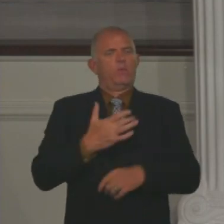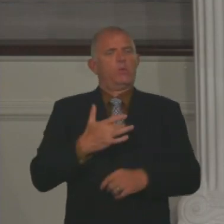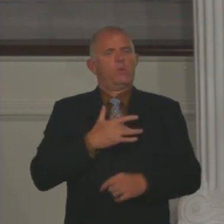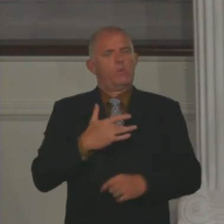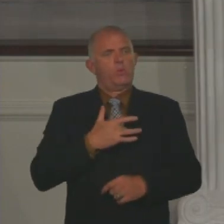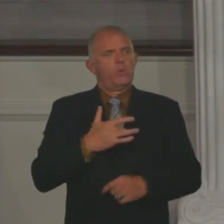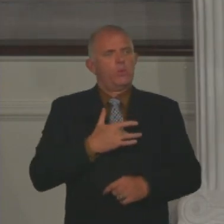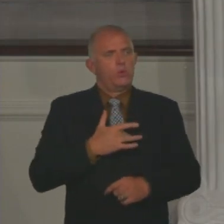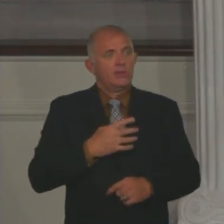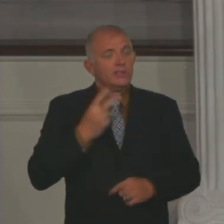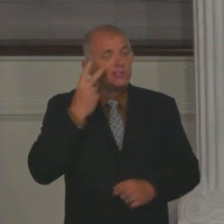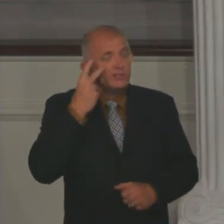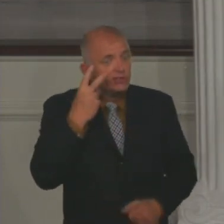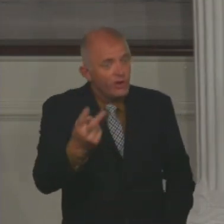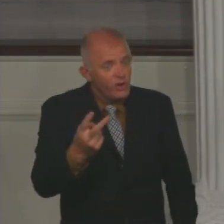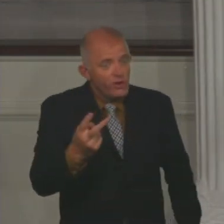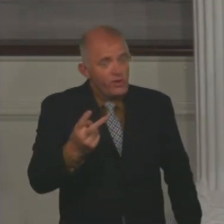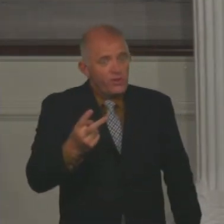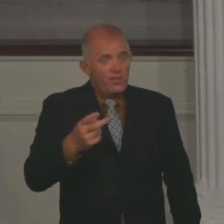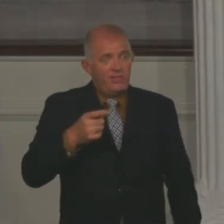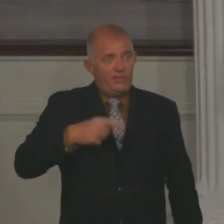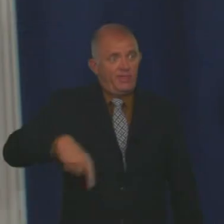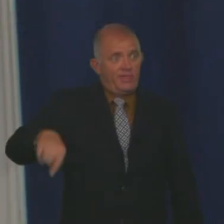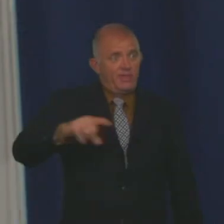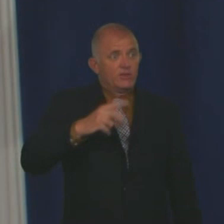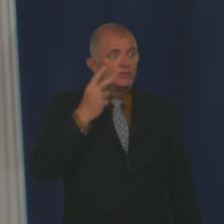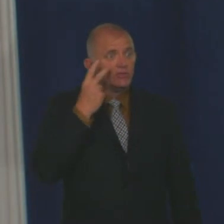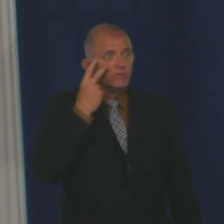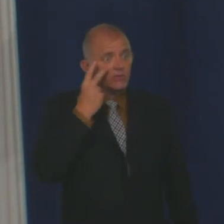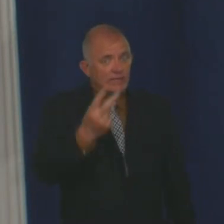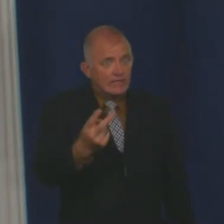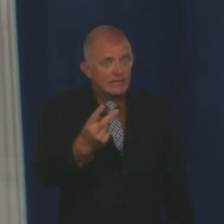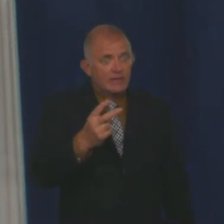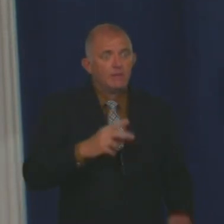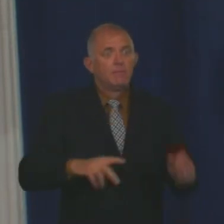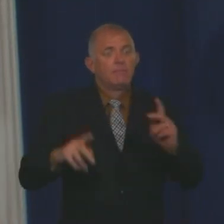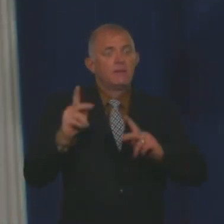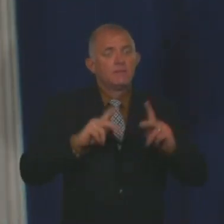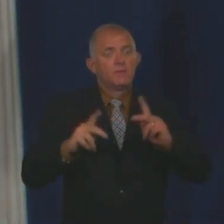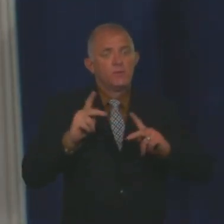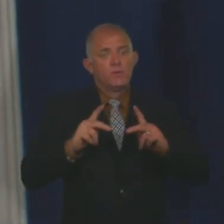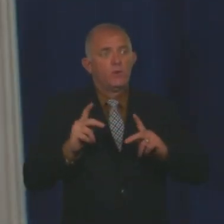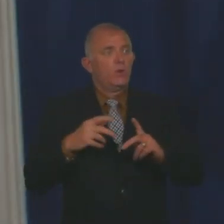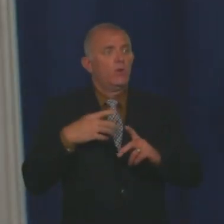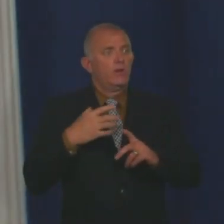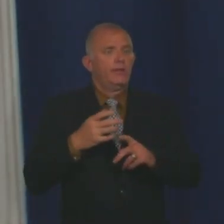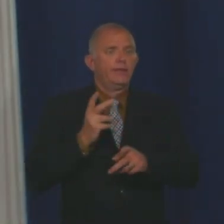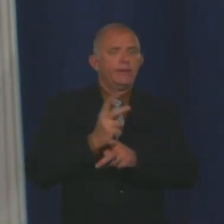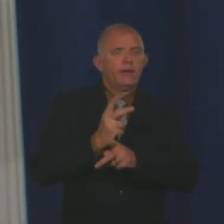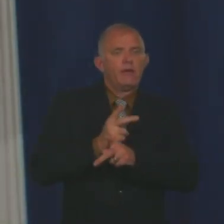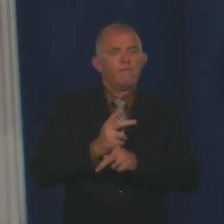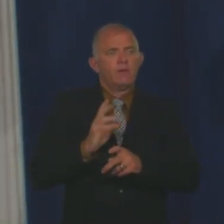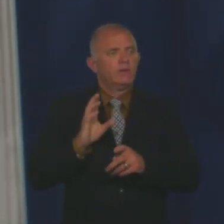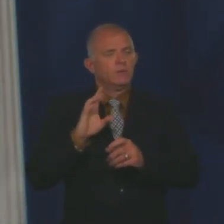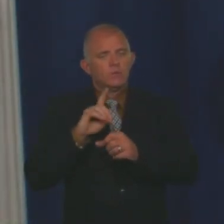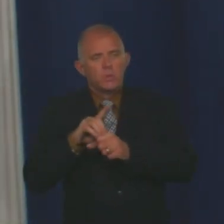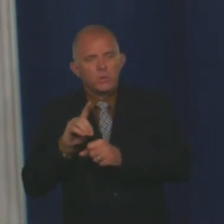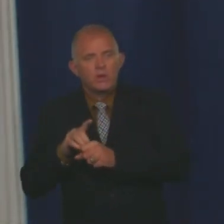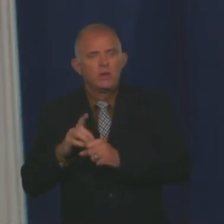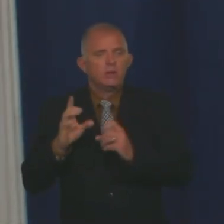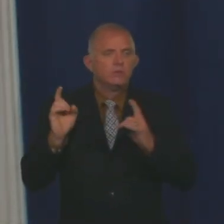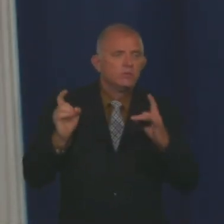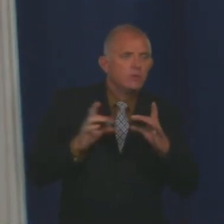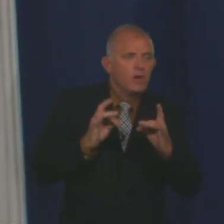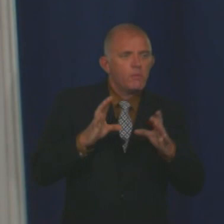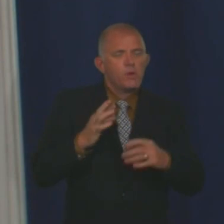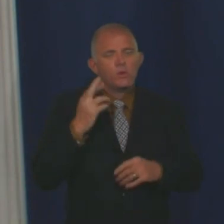Have you seen the multitudes lately? When that person takes care of you at Dunkin' Donuts or Starbucks or at the restaurant that you go